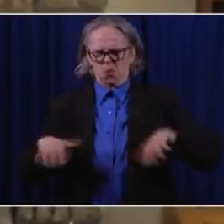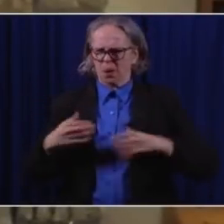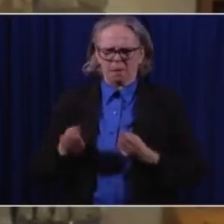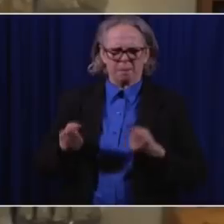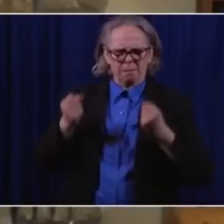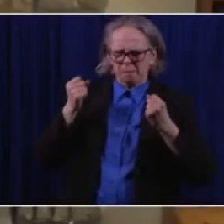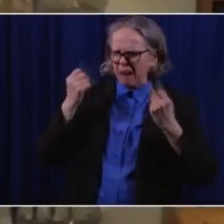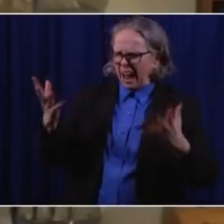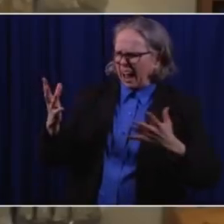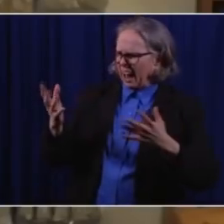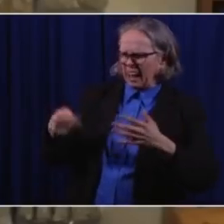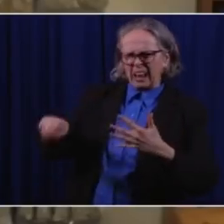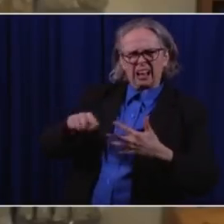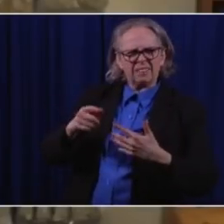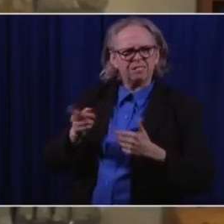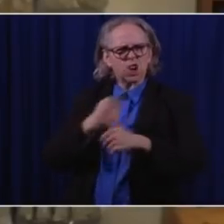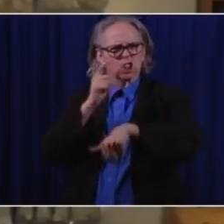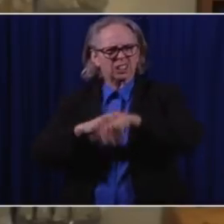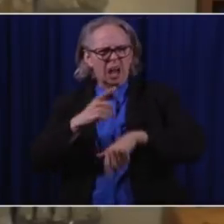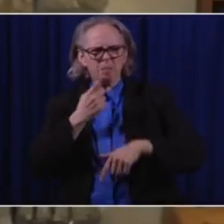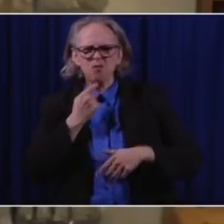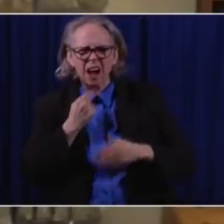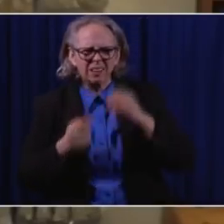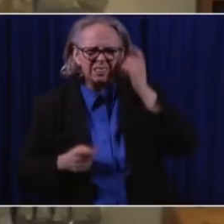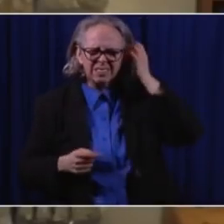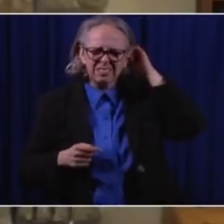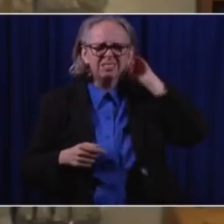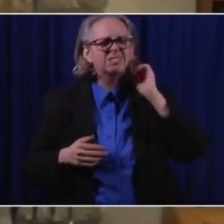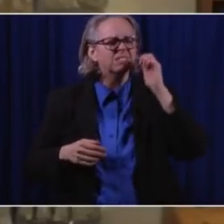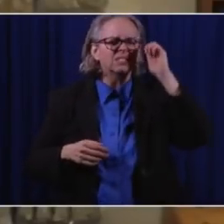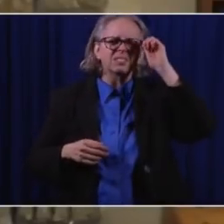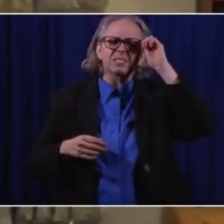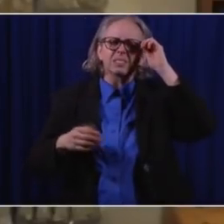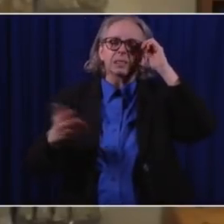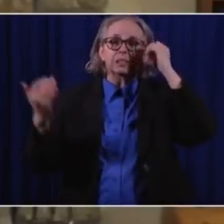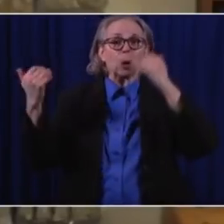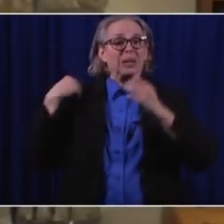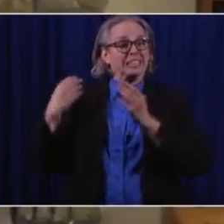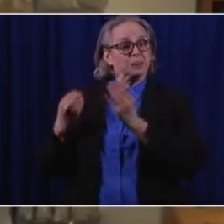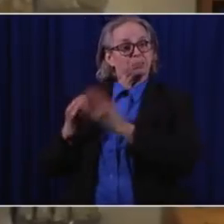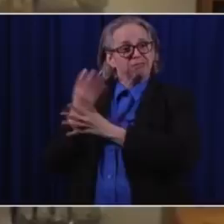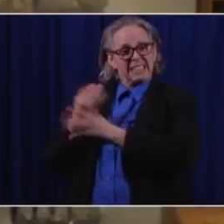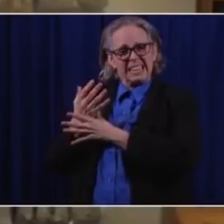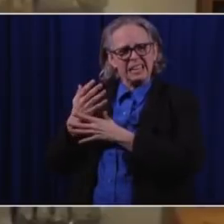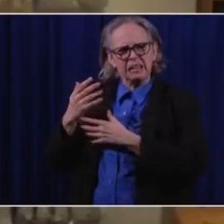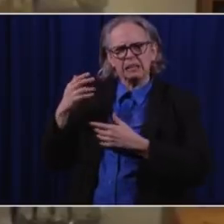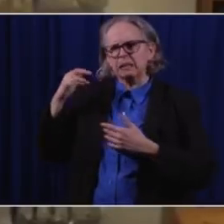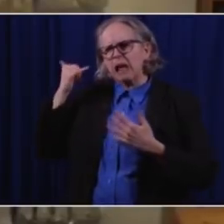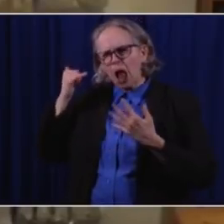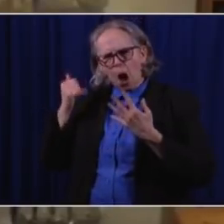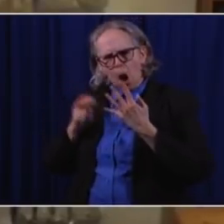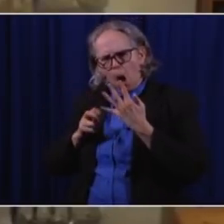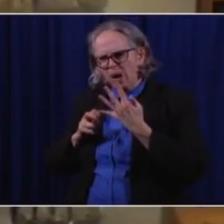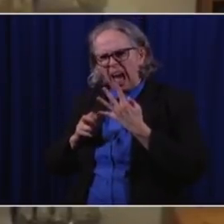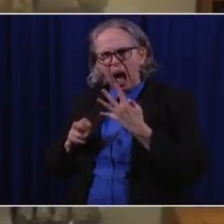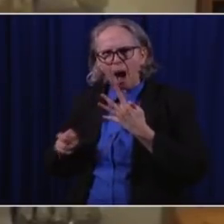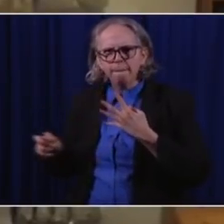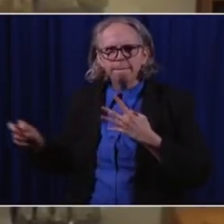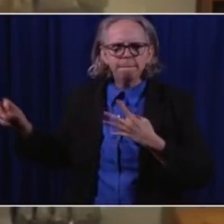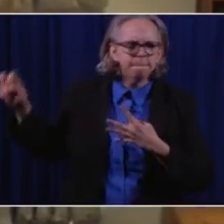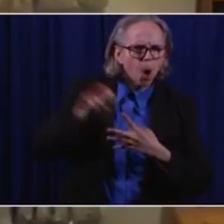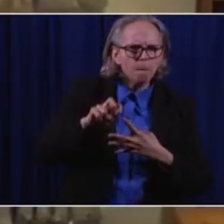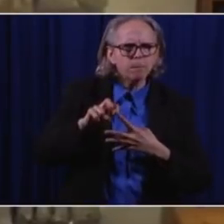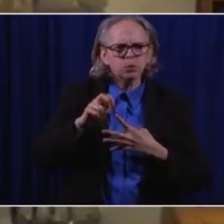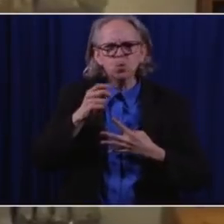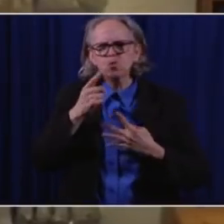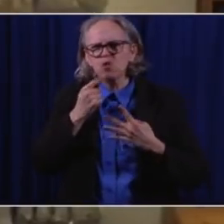red before and were largely spared during the spring and summer waves of the pandemic. Now it is simply everywhere. We